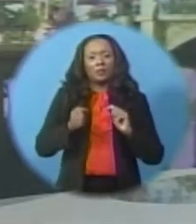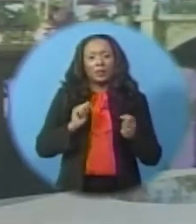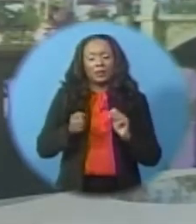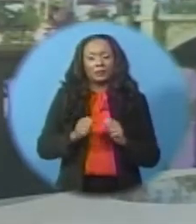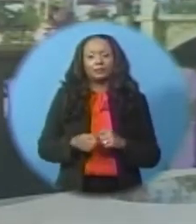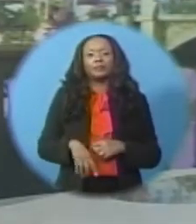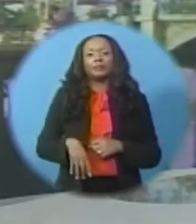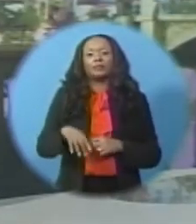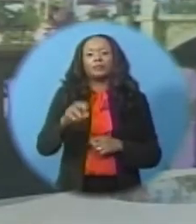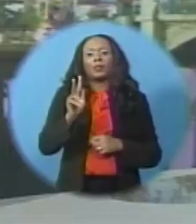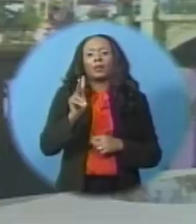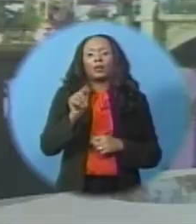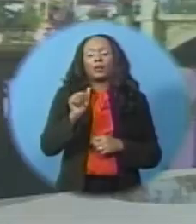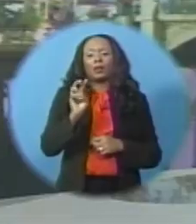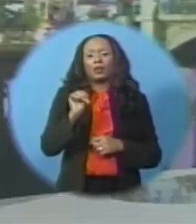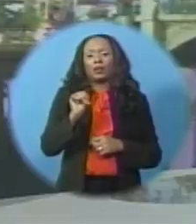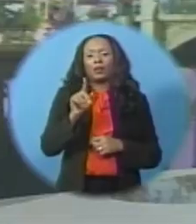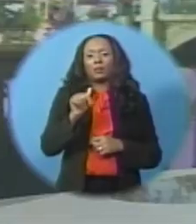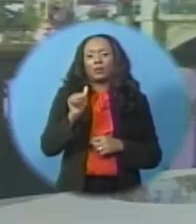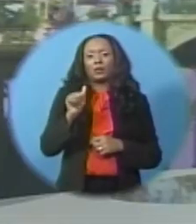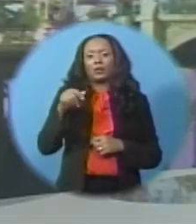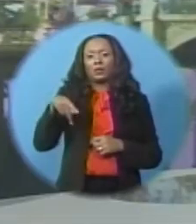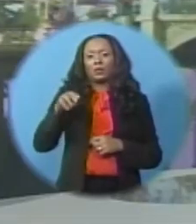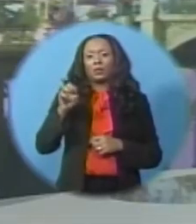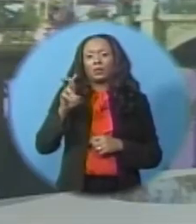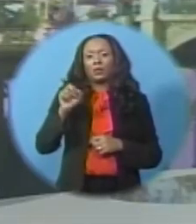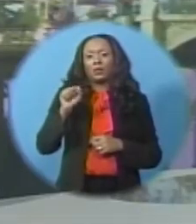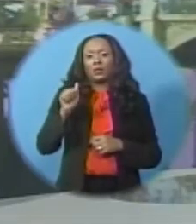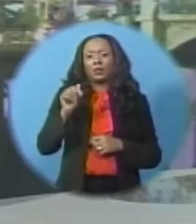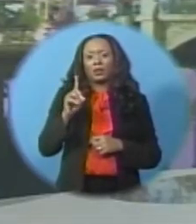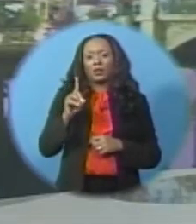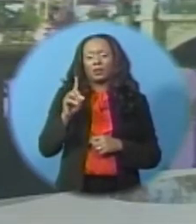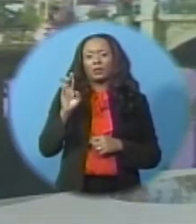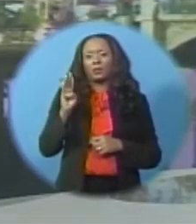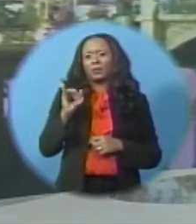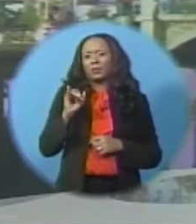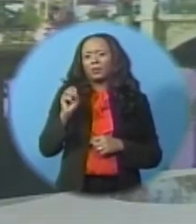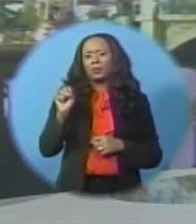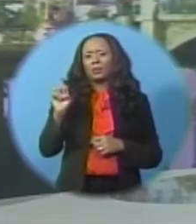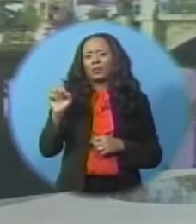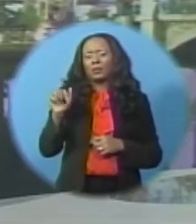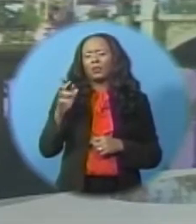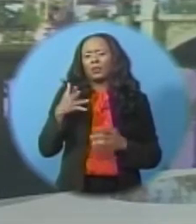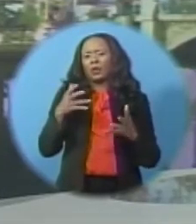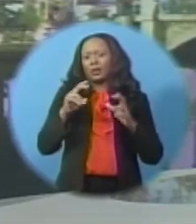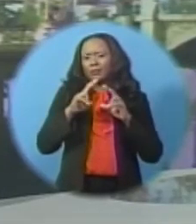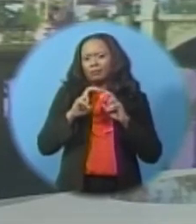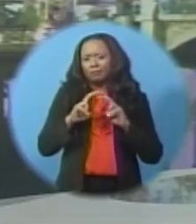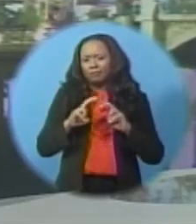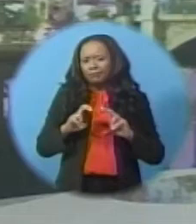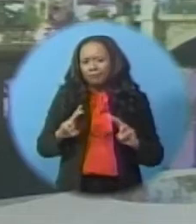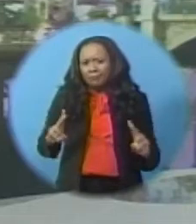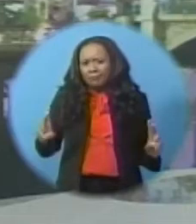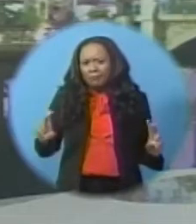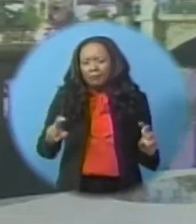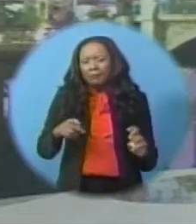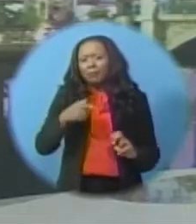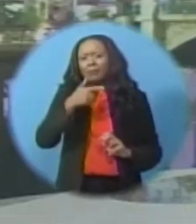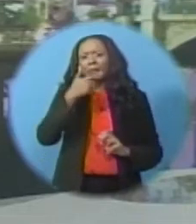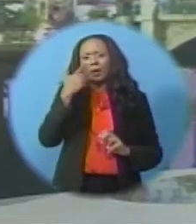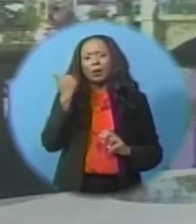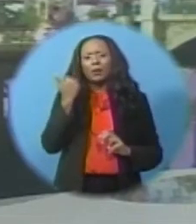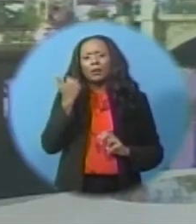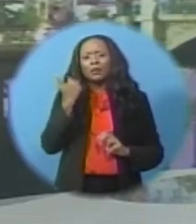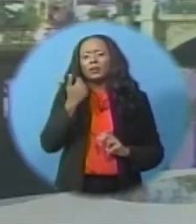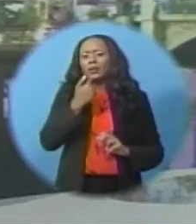Trinidad, opposition leader Kamla Passad Bisesar is calling for a probe to be launched in what she has dubbed Armygate.